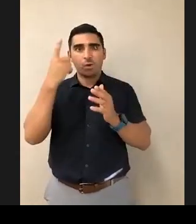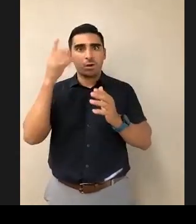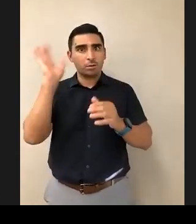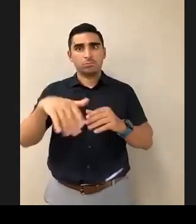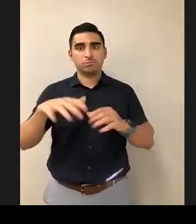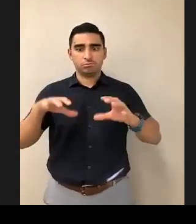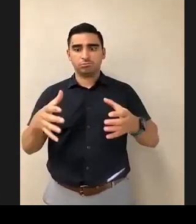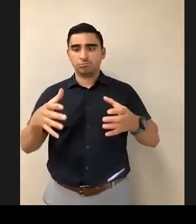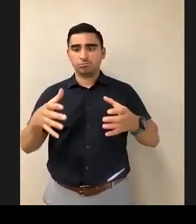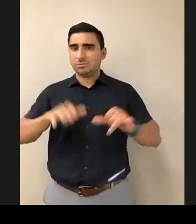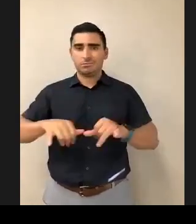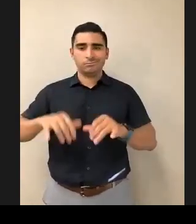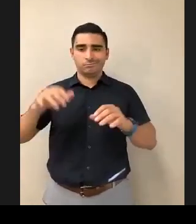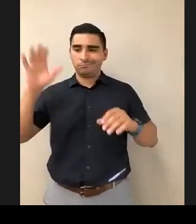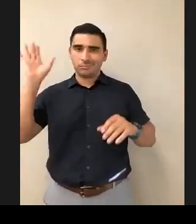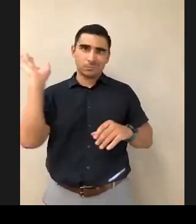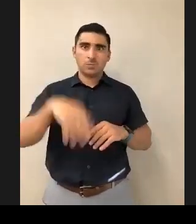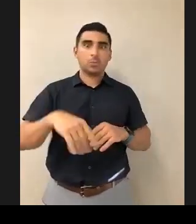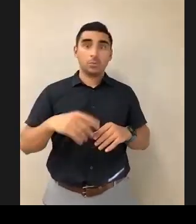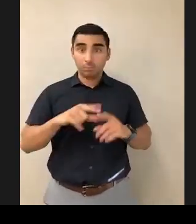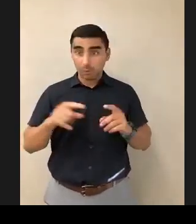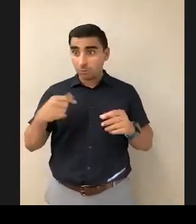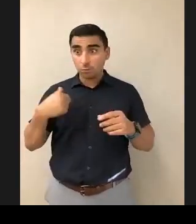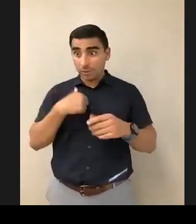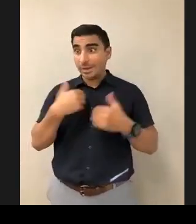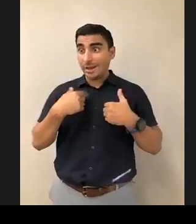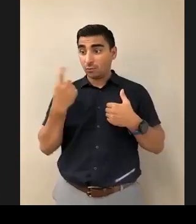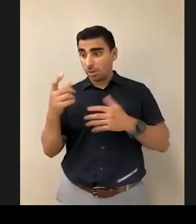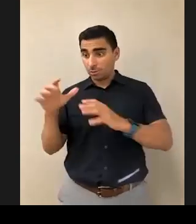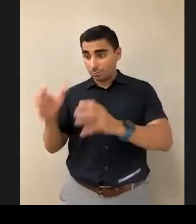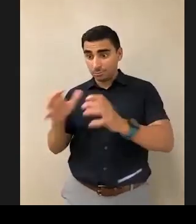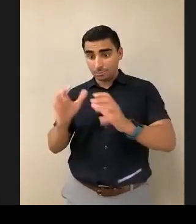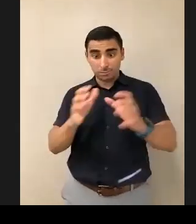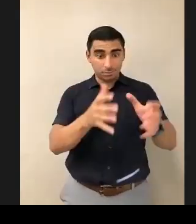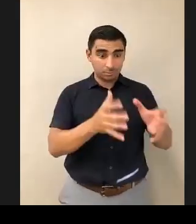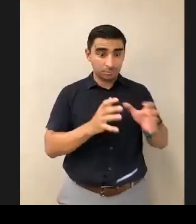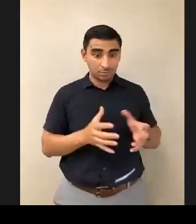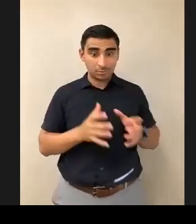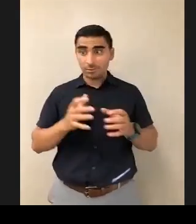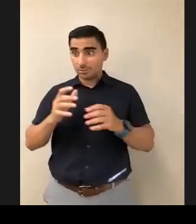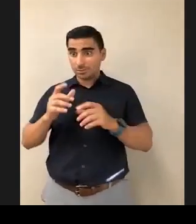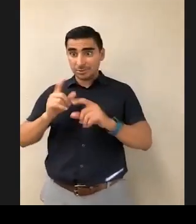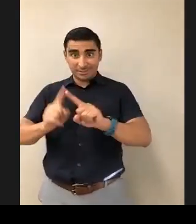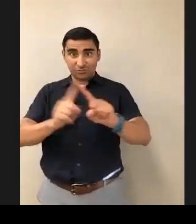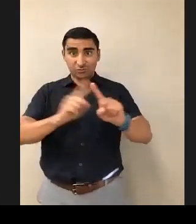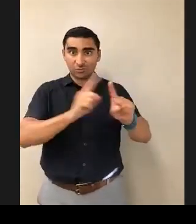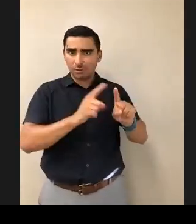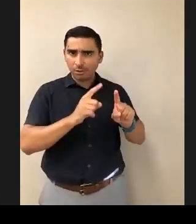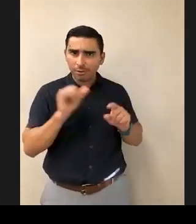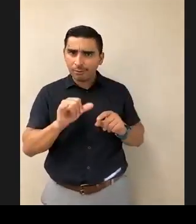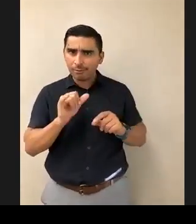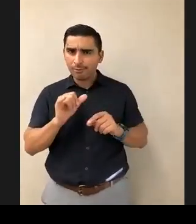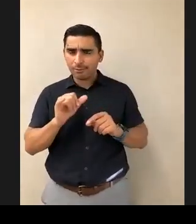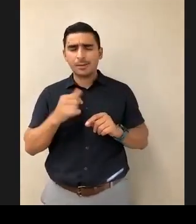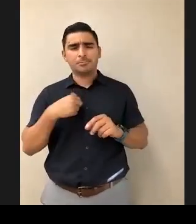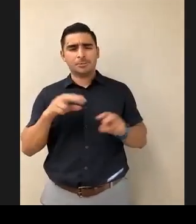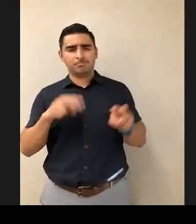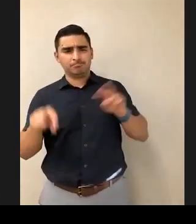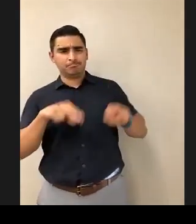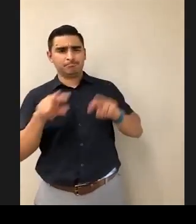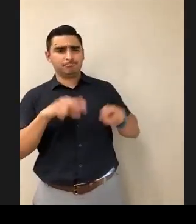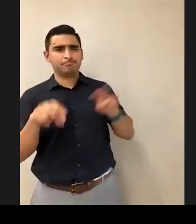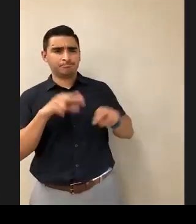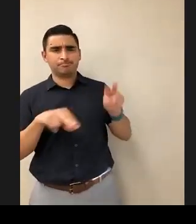police union, but the fact that we have one for almost every group is very interesting and telling to me. And so I do feel like there